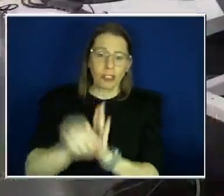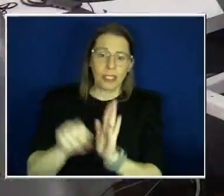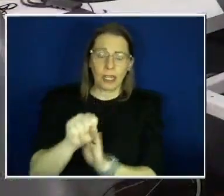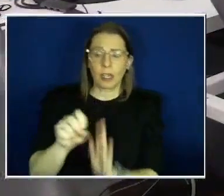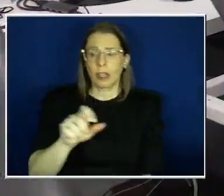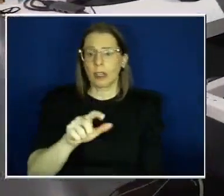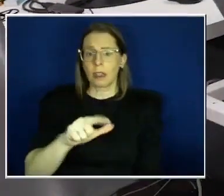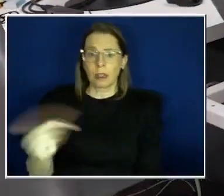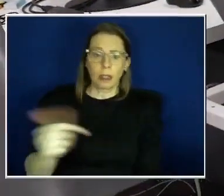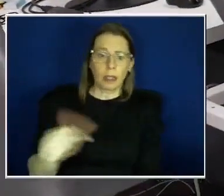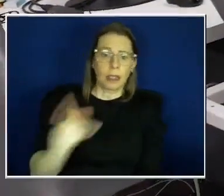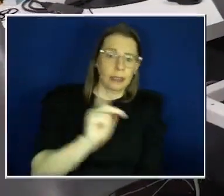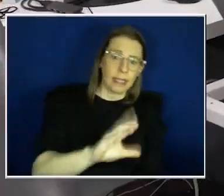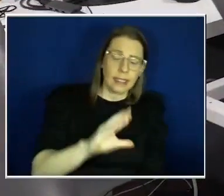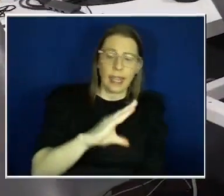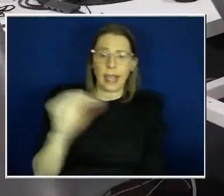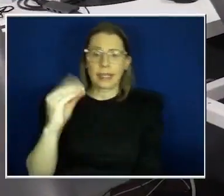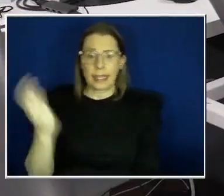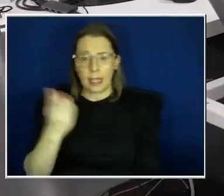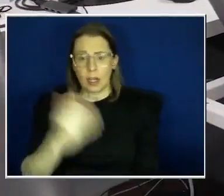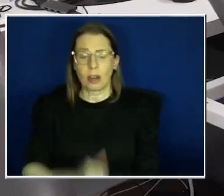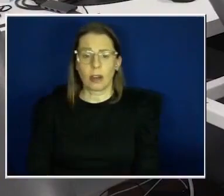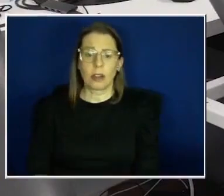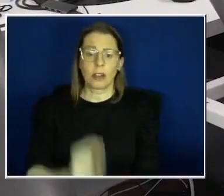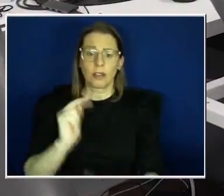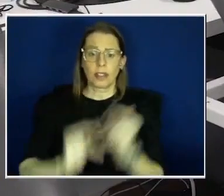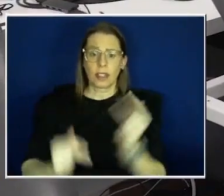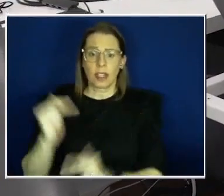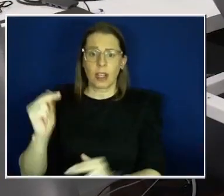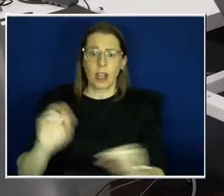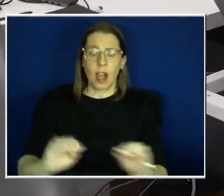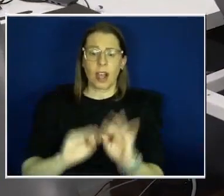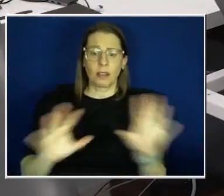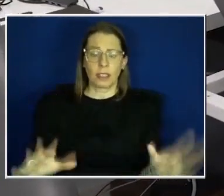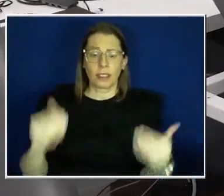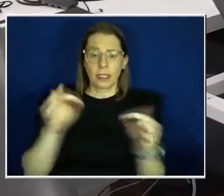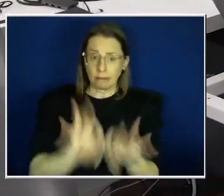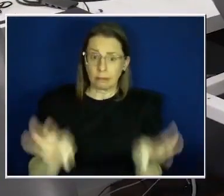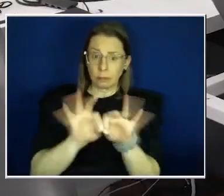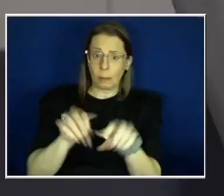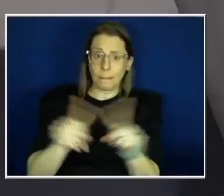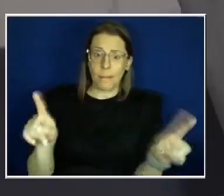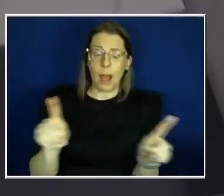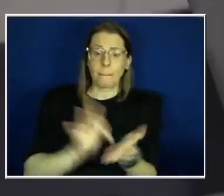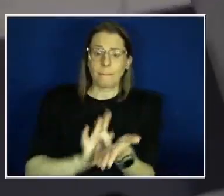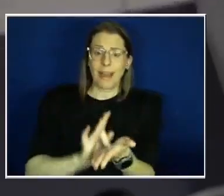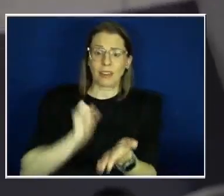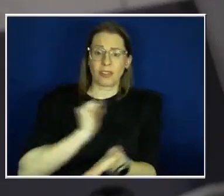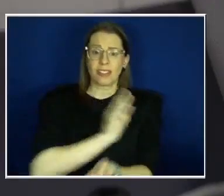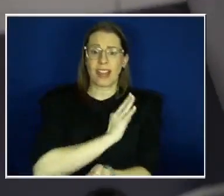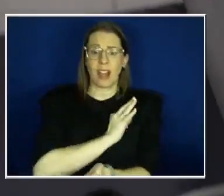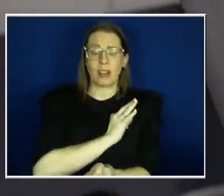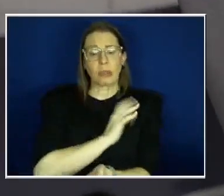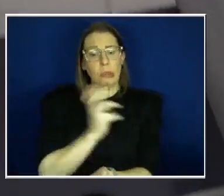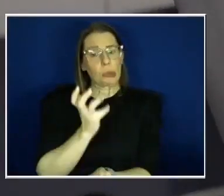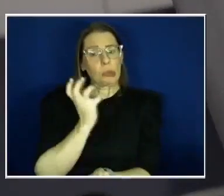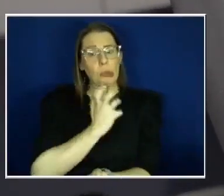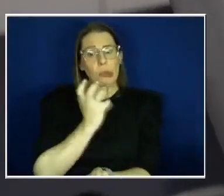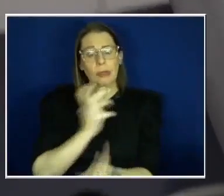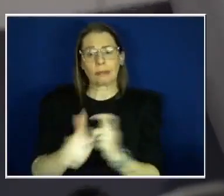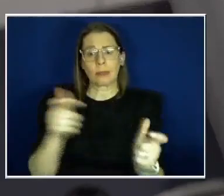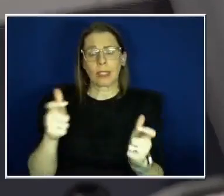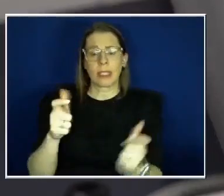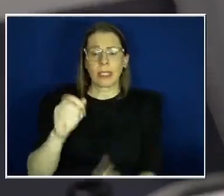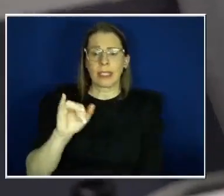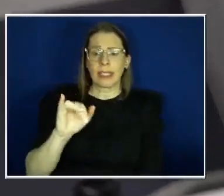between Kansas City and here. The facilities are obviously a huge part of that, but the medical staff is massive. And Izzy Rodriguez, one of our